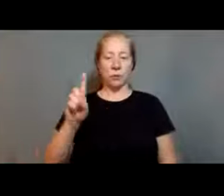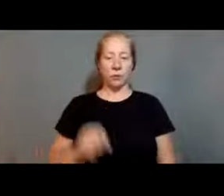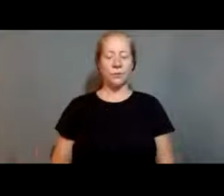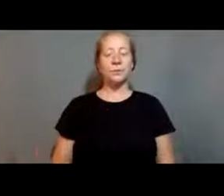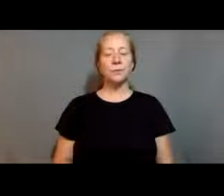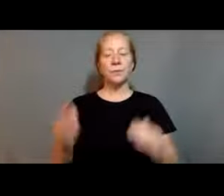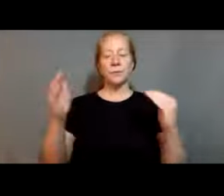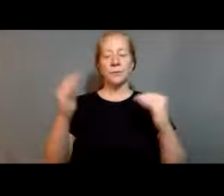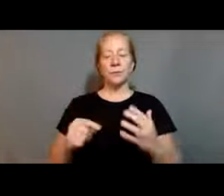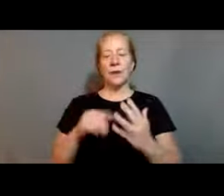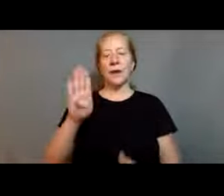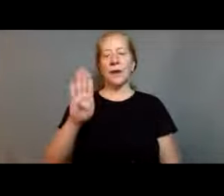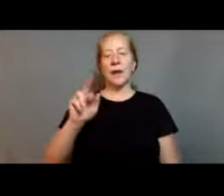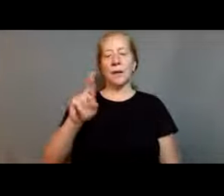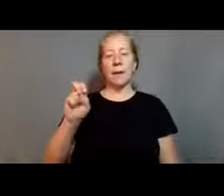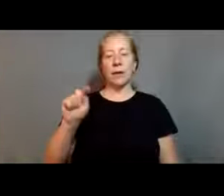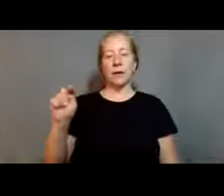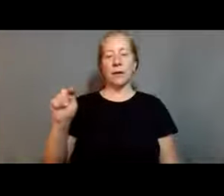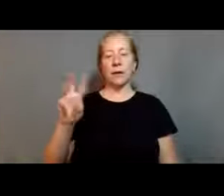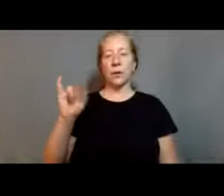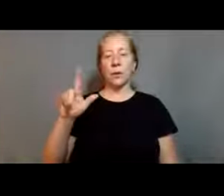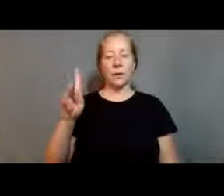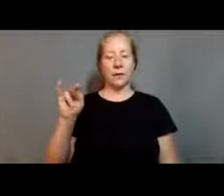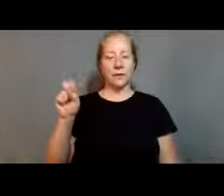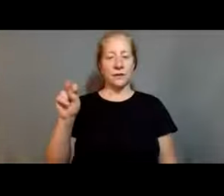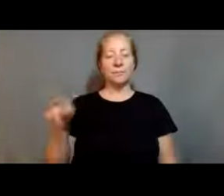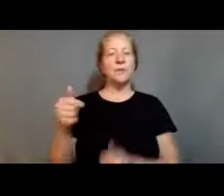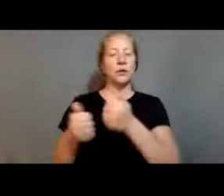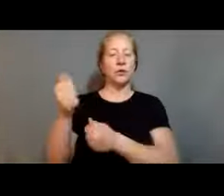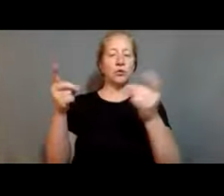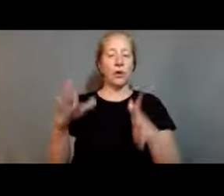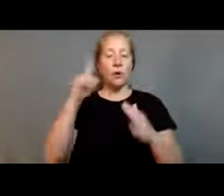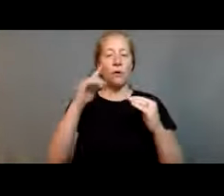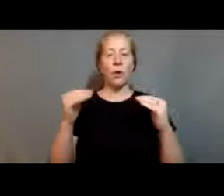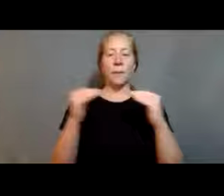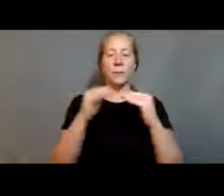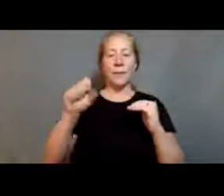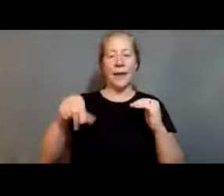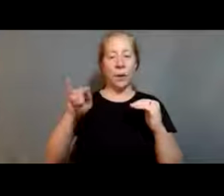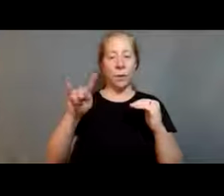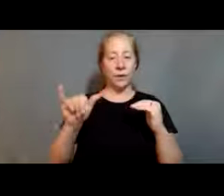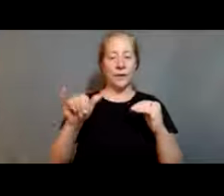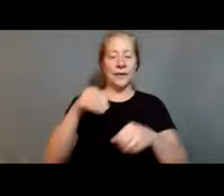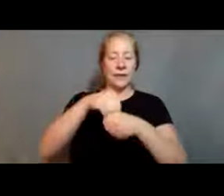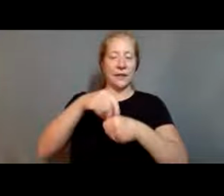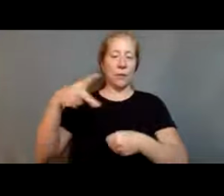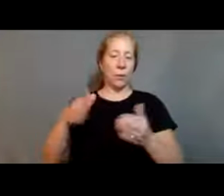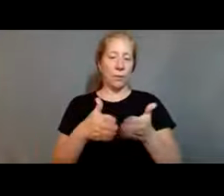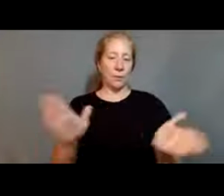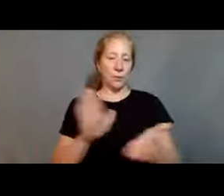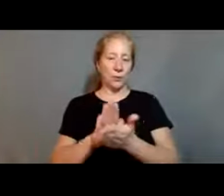and Barrett Wilkinson, Director of Equity in Portland Public